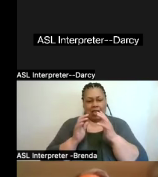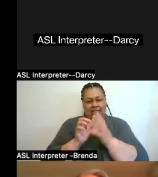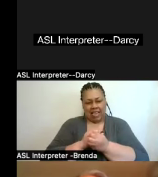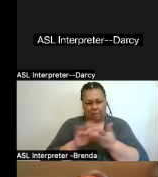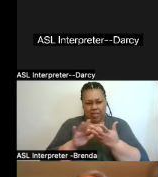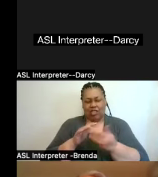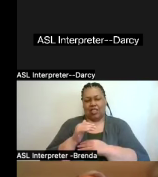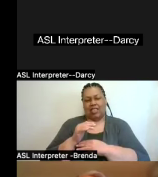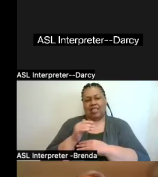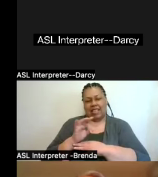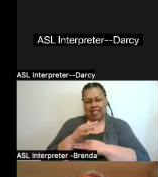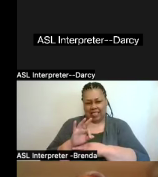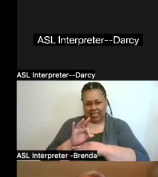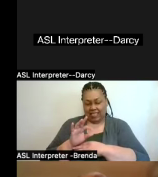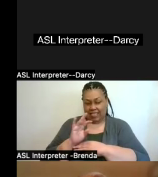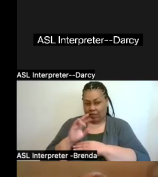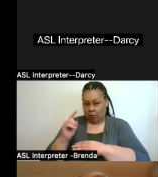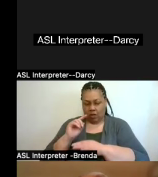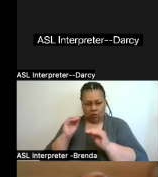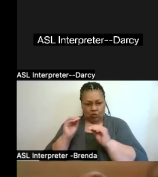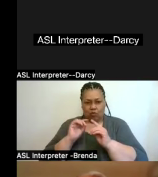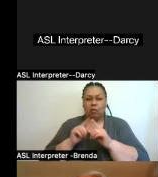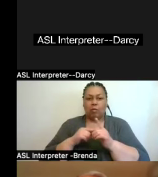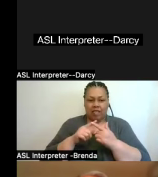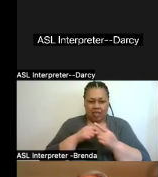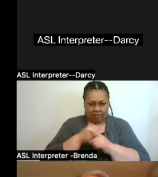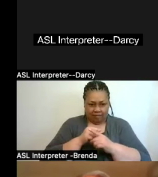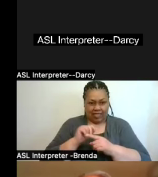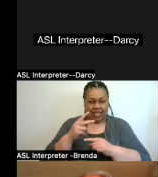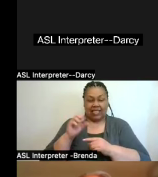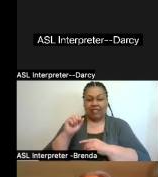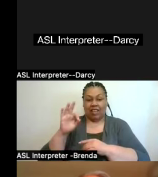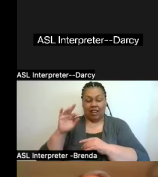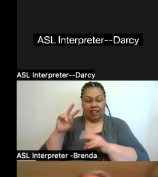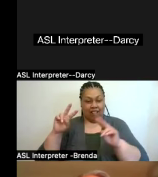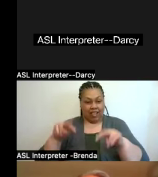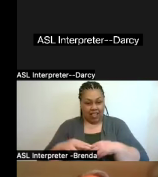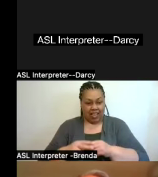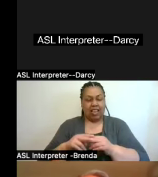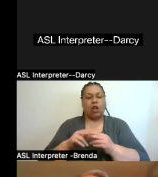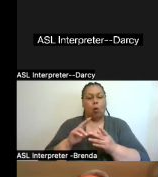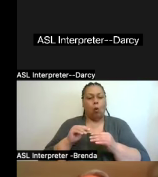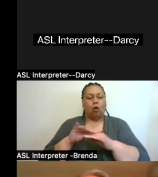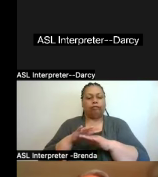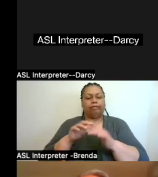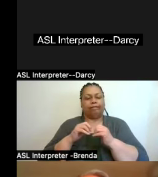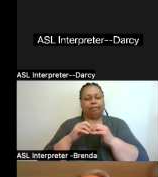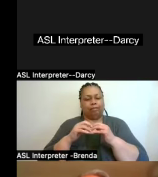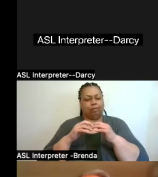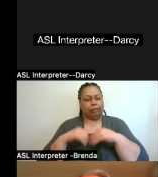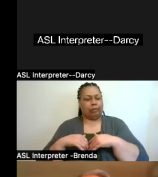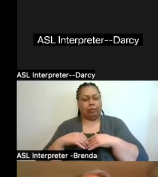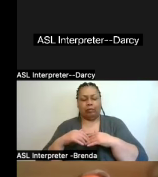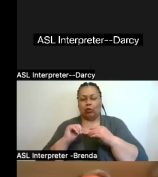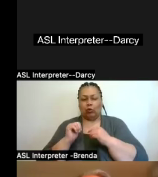was some pretty severe collapses that significantly disrupted transportation